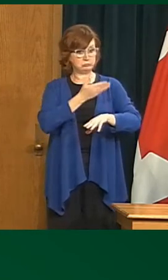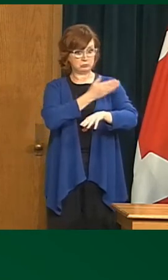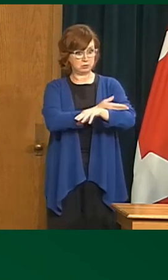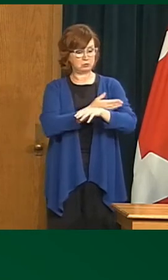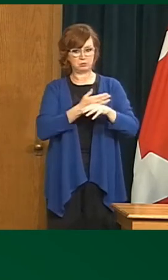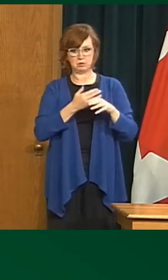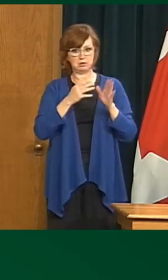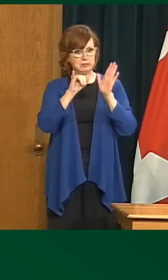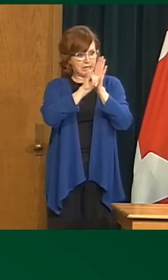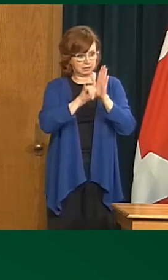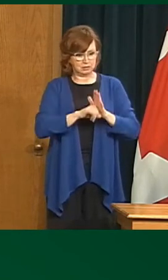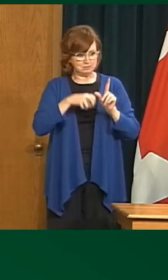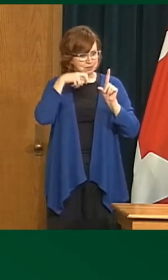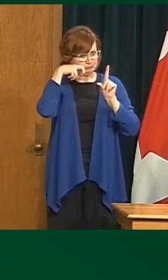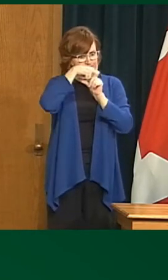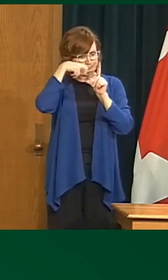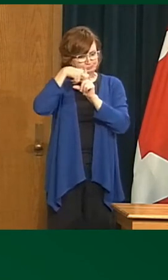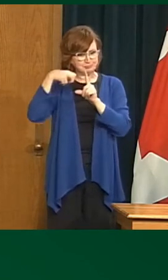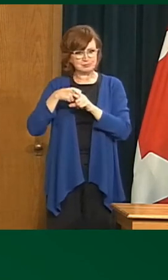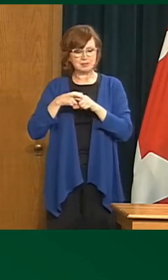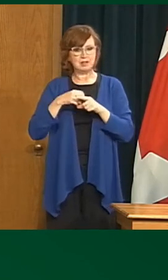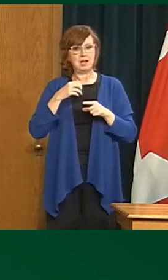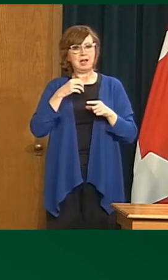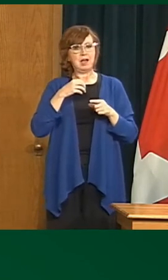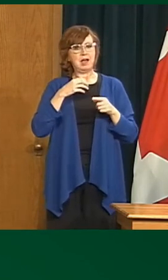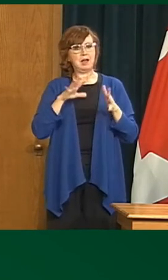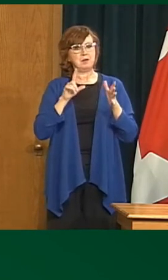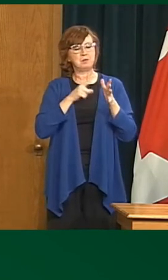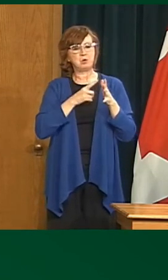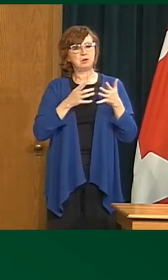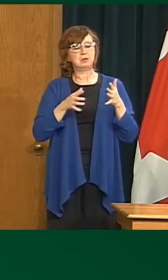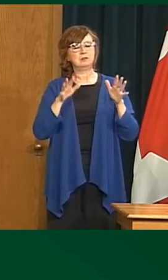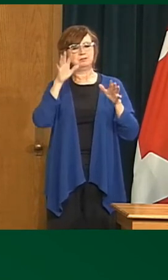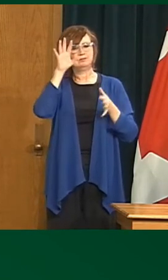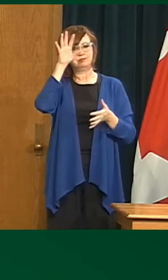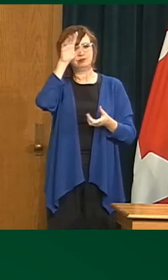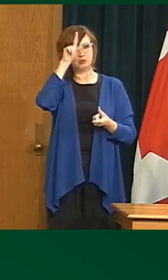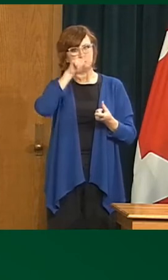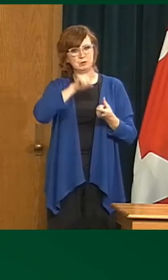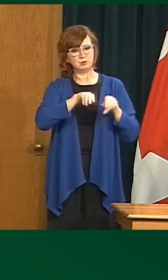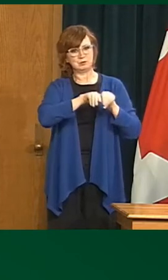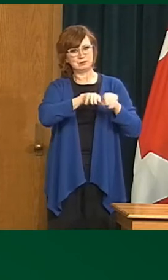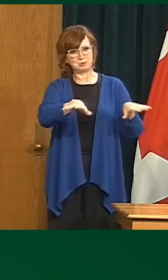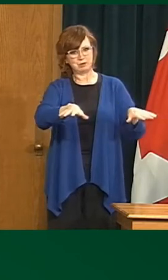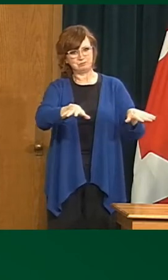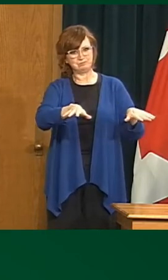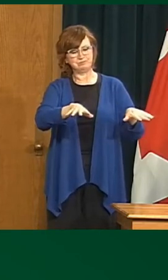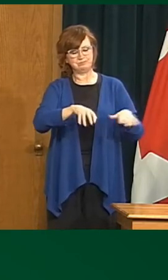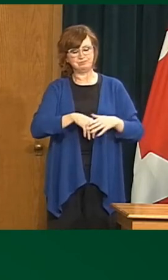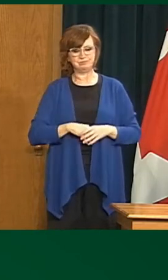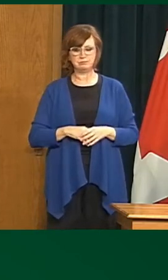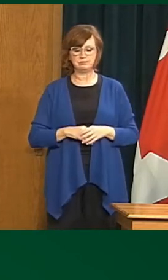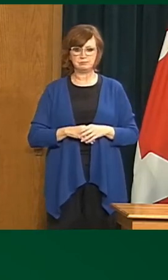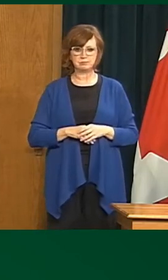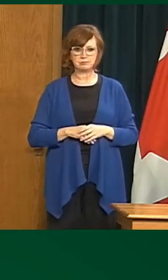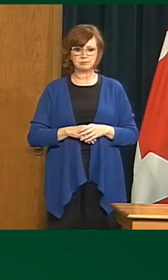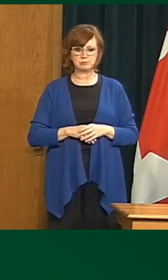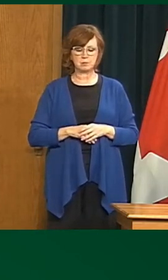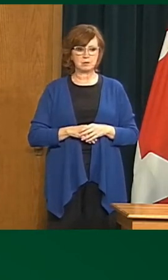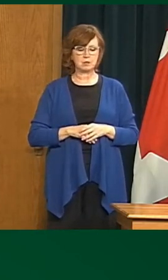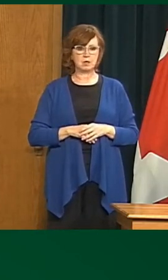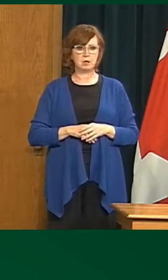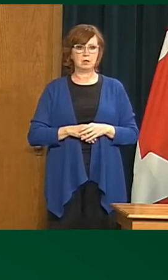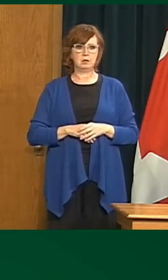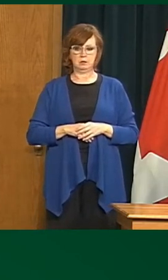also containing the spread. The results over the last few days are confirming that. And we will continue to do advanced